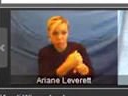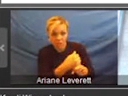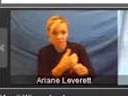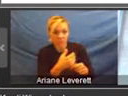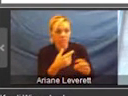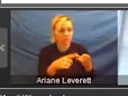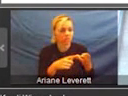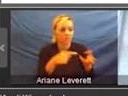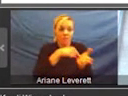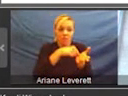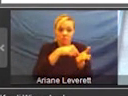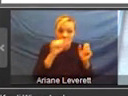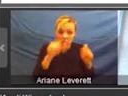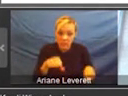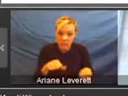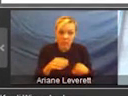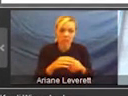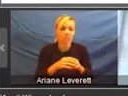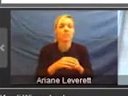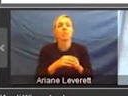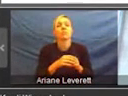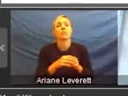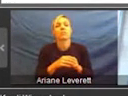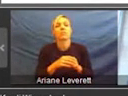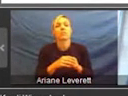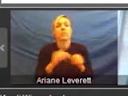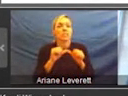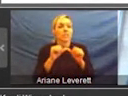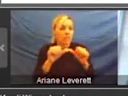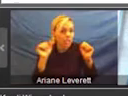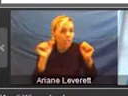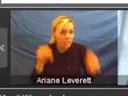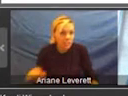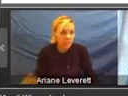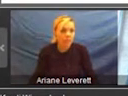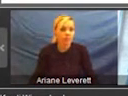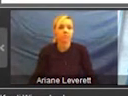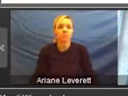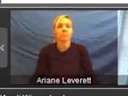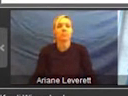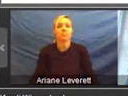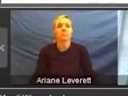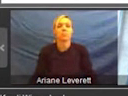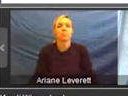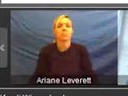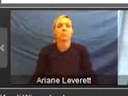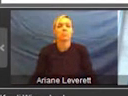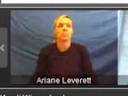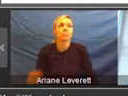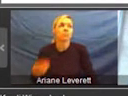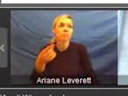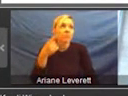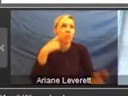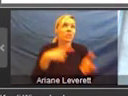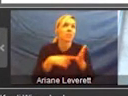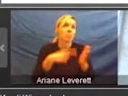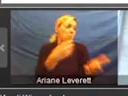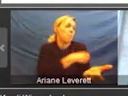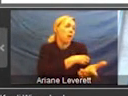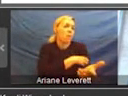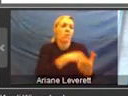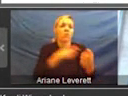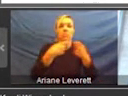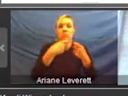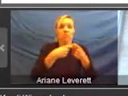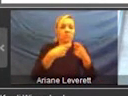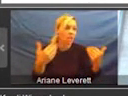affordable, are sustainable in terms of, for instance, what power use they have, what is the level of maintenance, what is